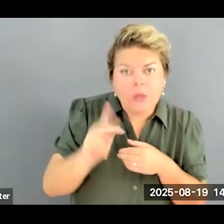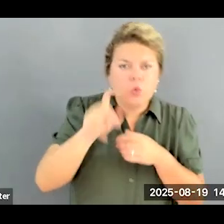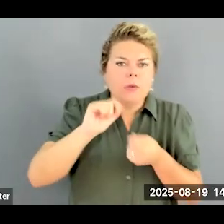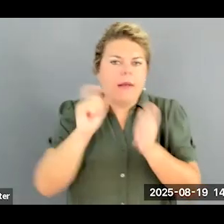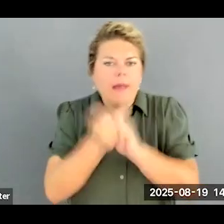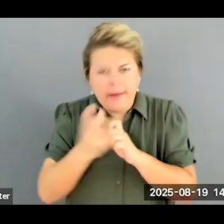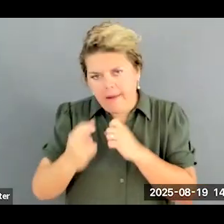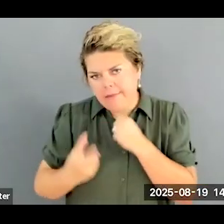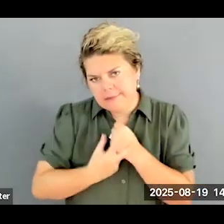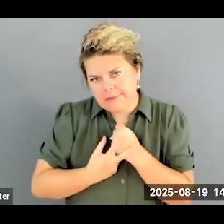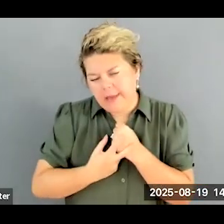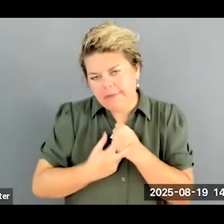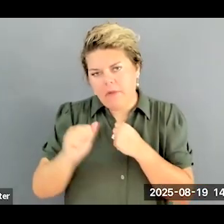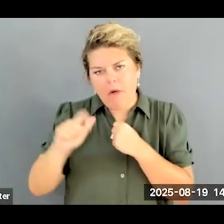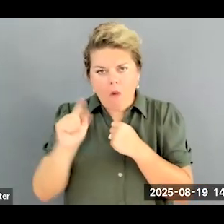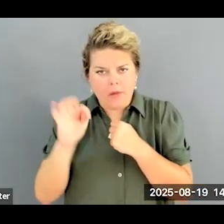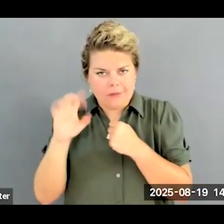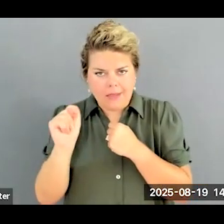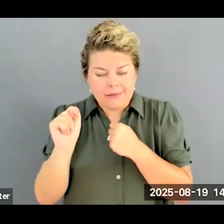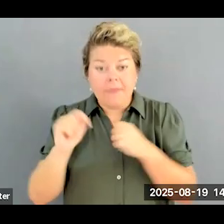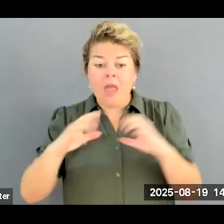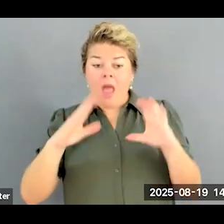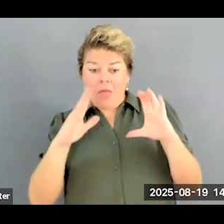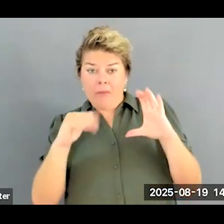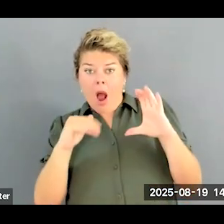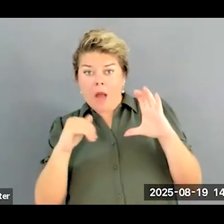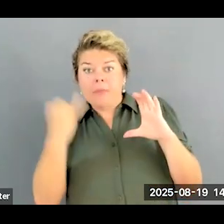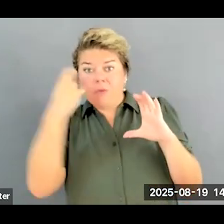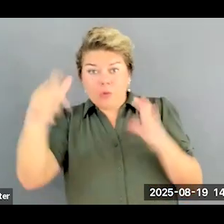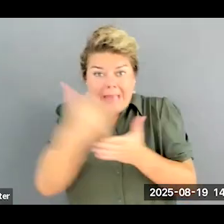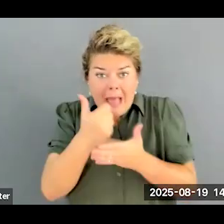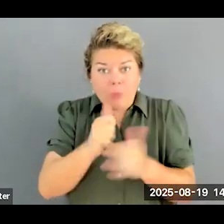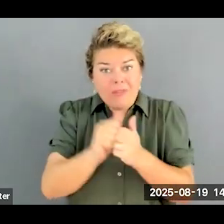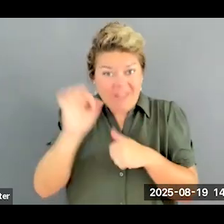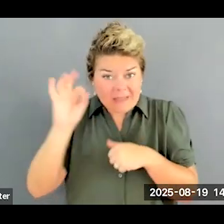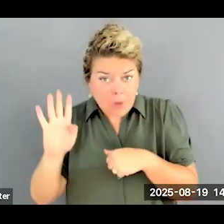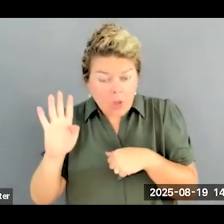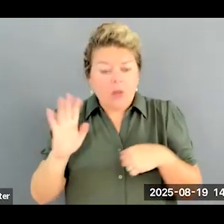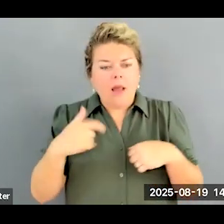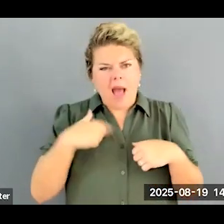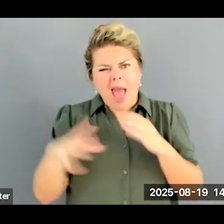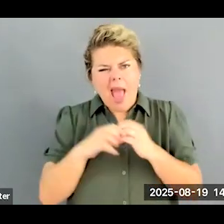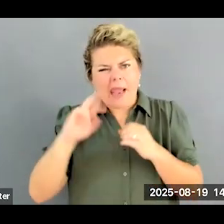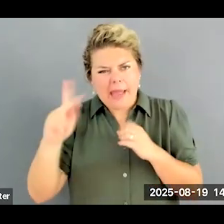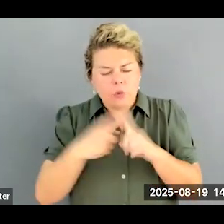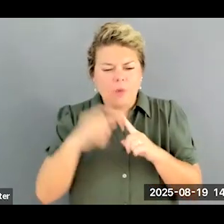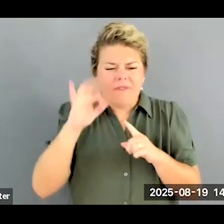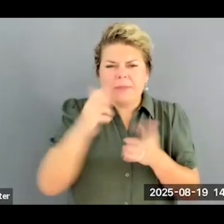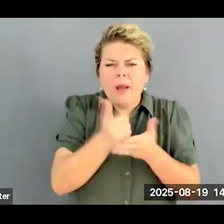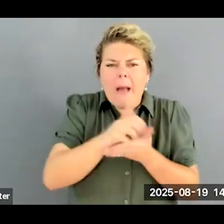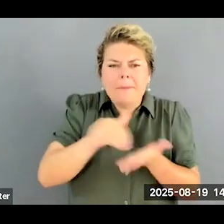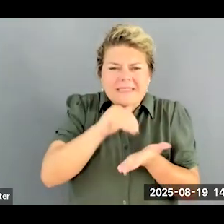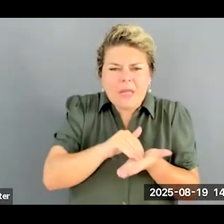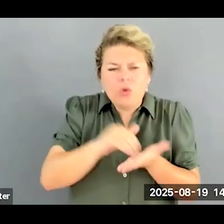text. At the bottom is a link to the Facebook Help Center if you need additional details or steps on how to edit and create